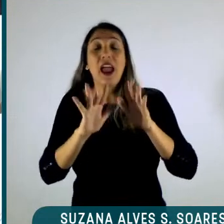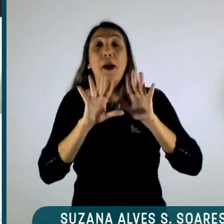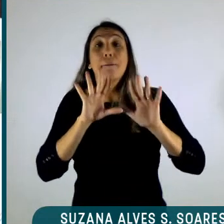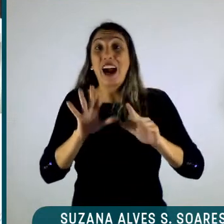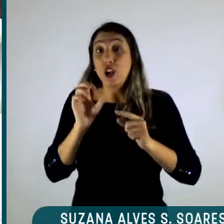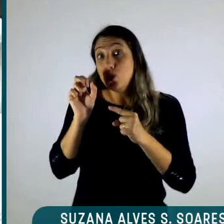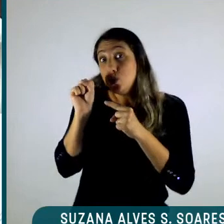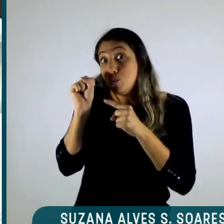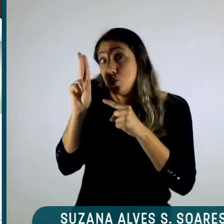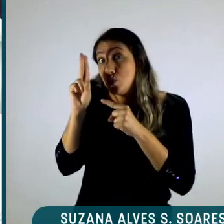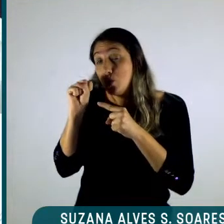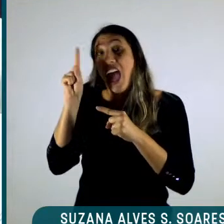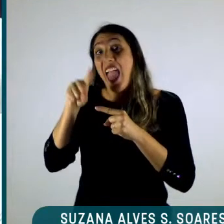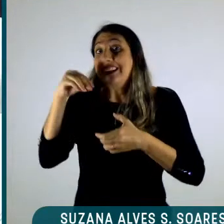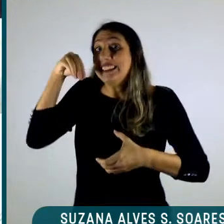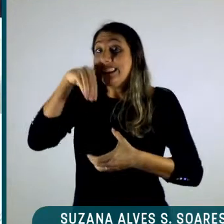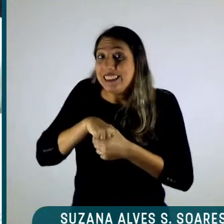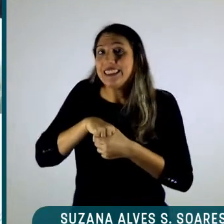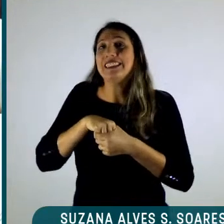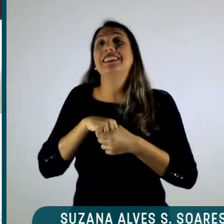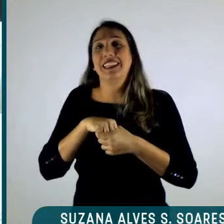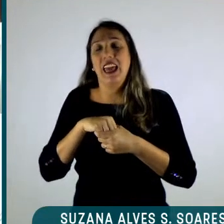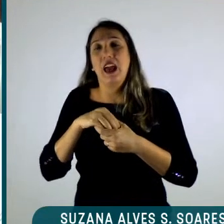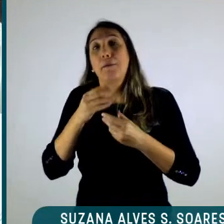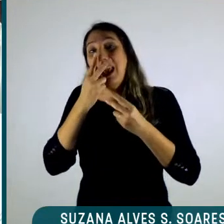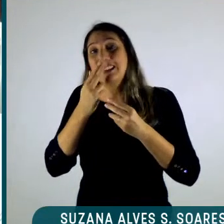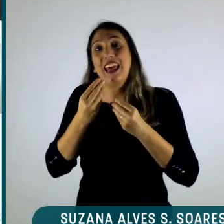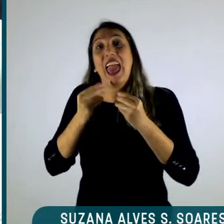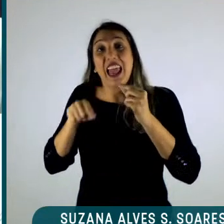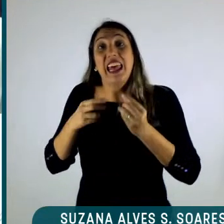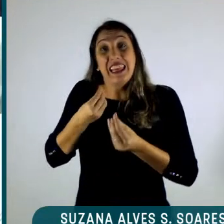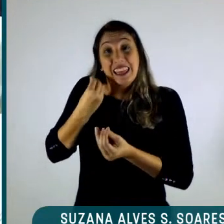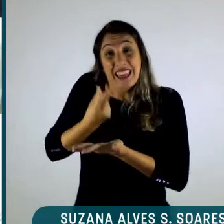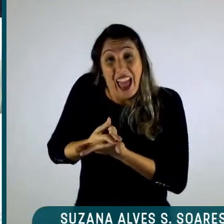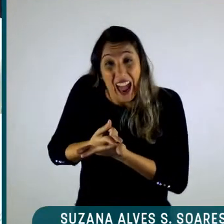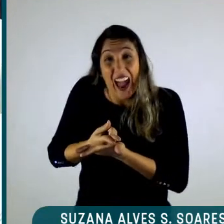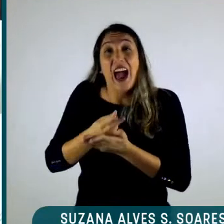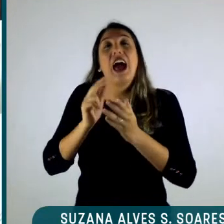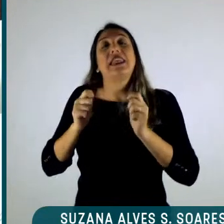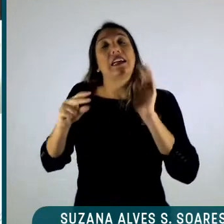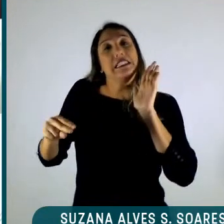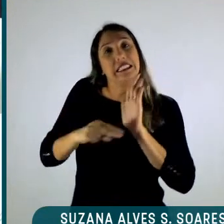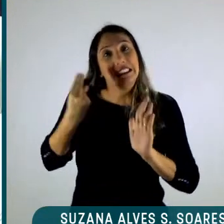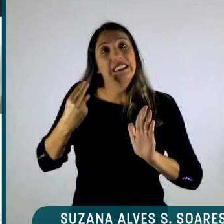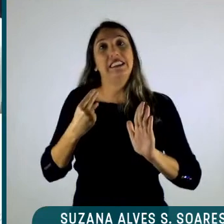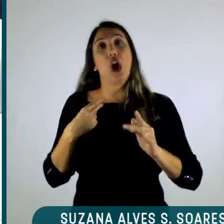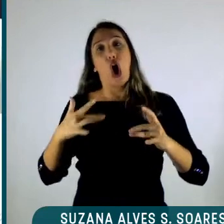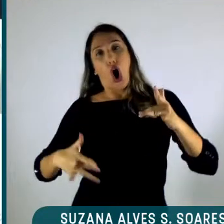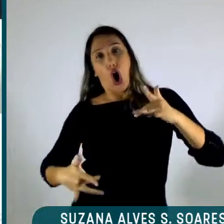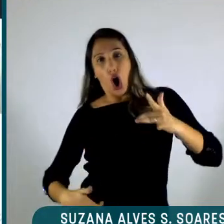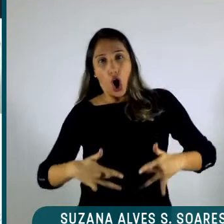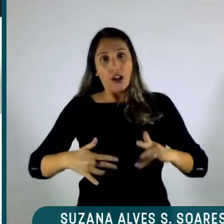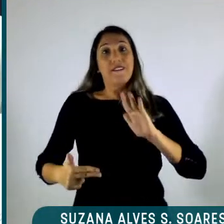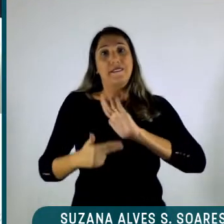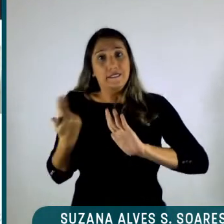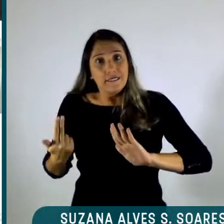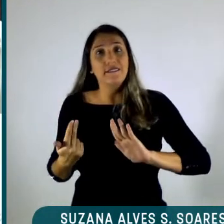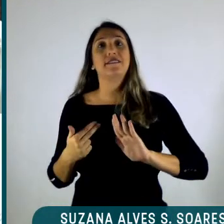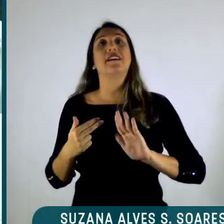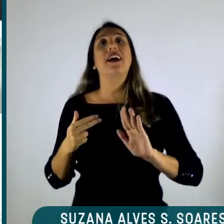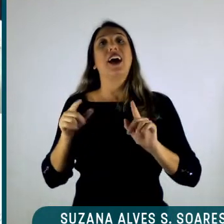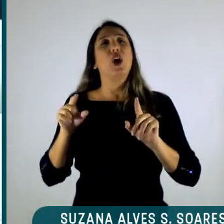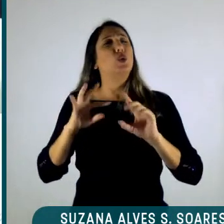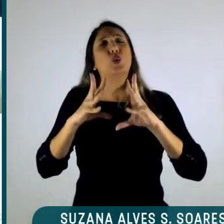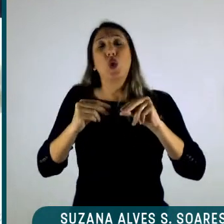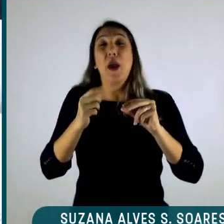of itself by its own, the SUS is a system that, for example,